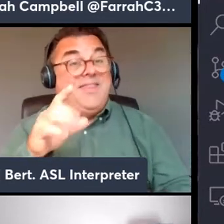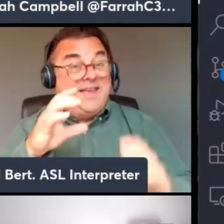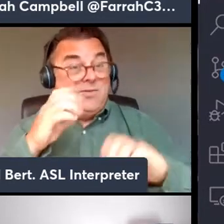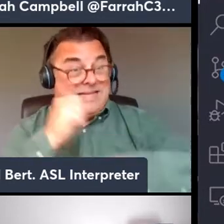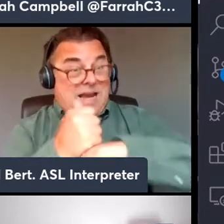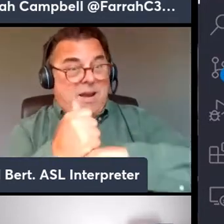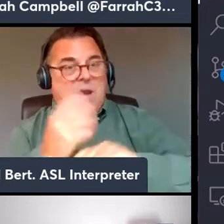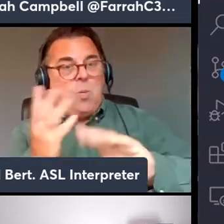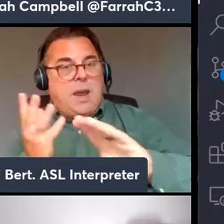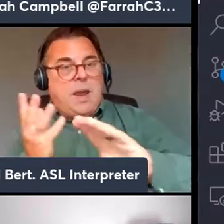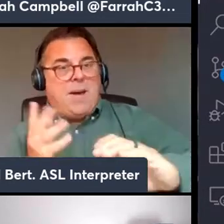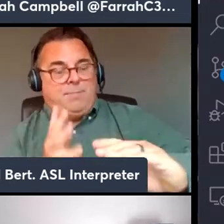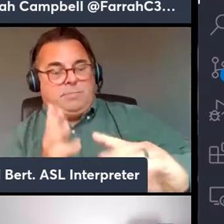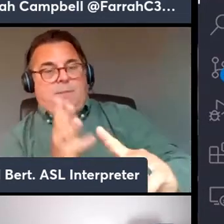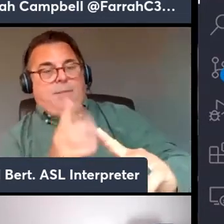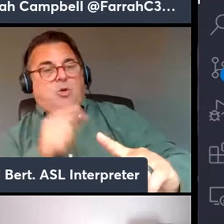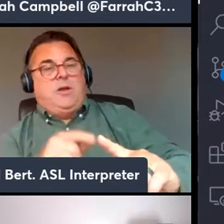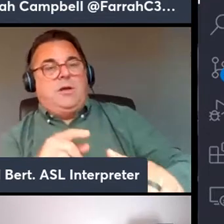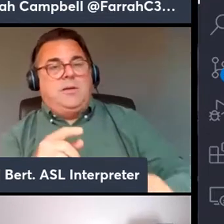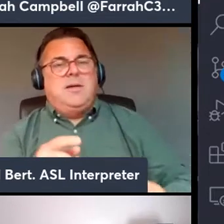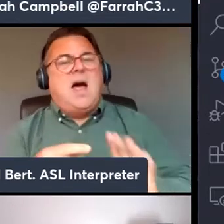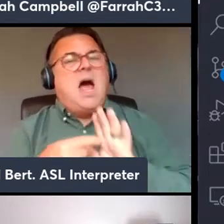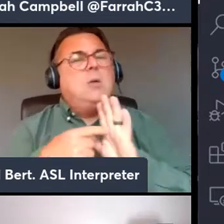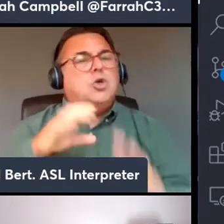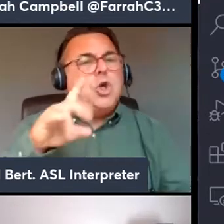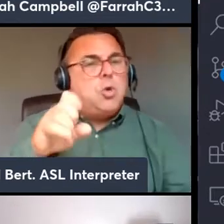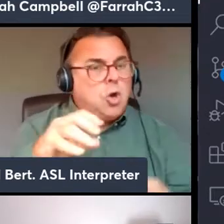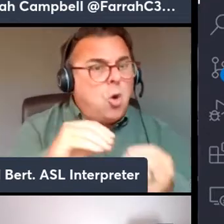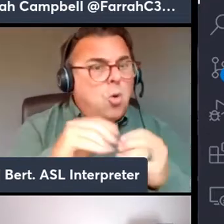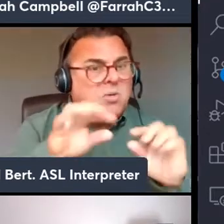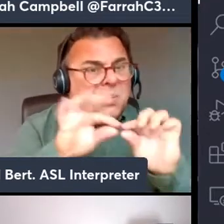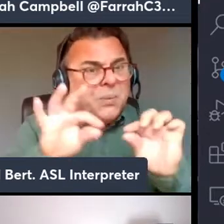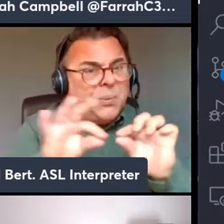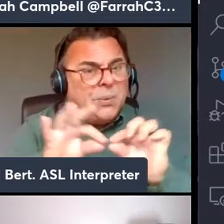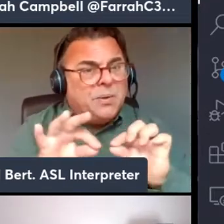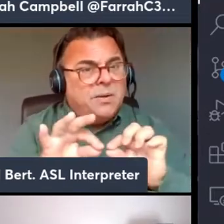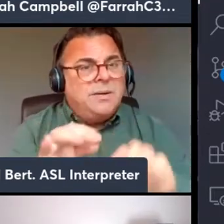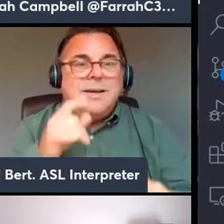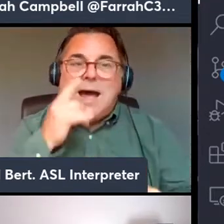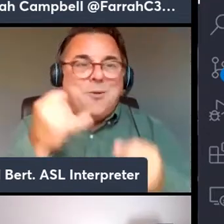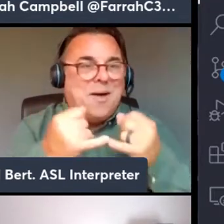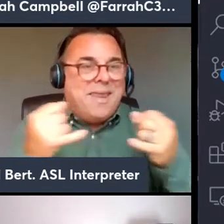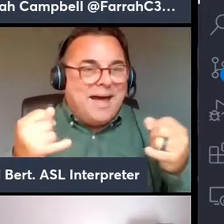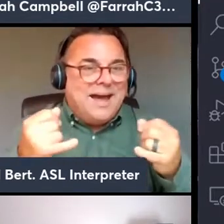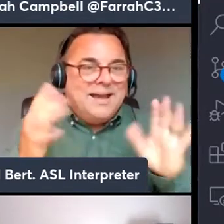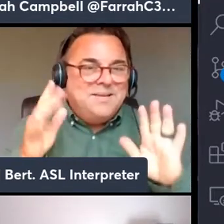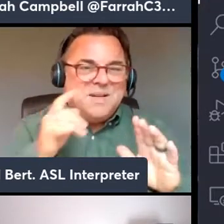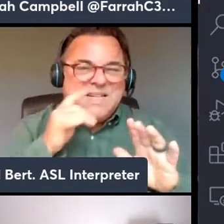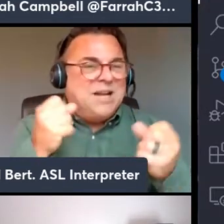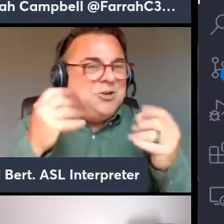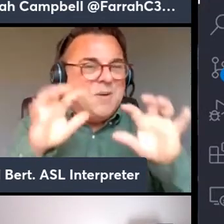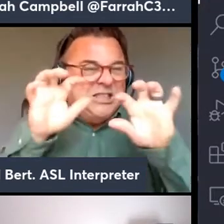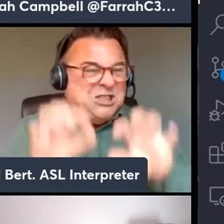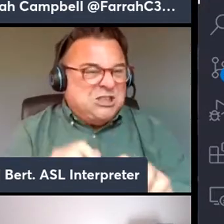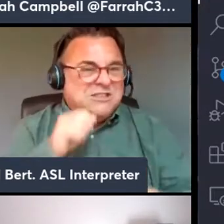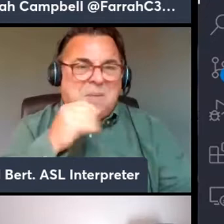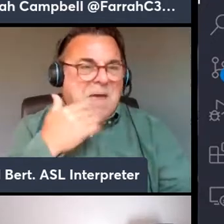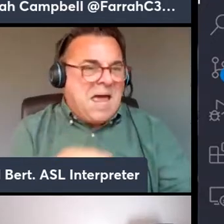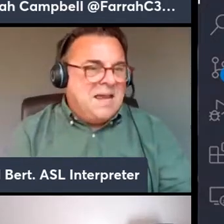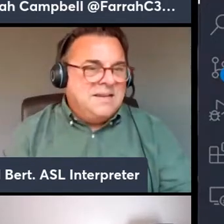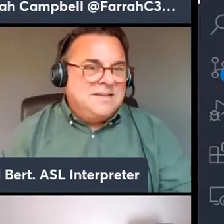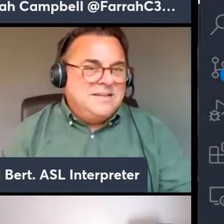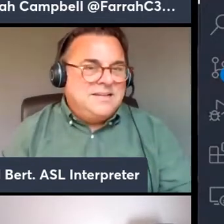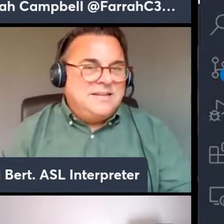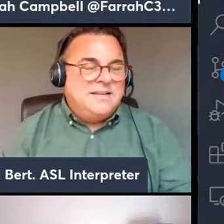channel this IVS. And I can show you the code for that. Yeah. It's maybe not one line, but it's not too many.